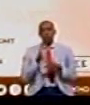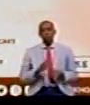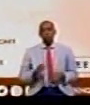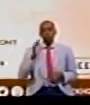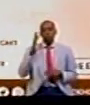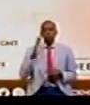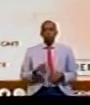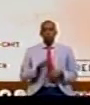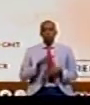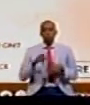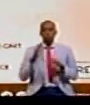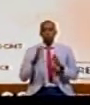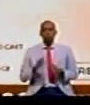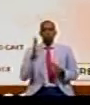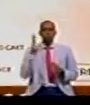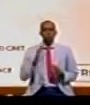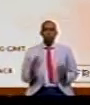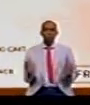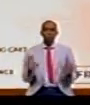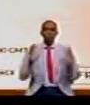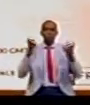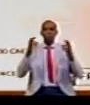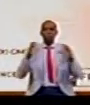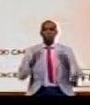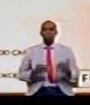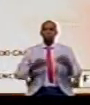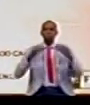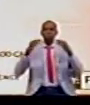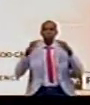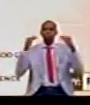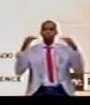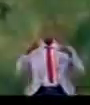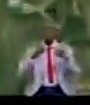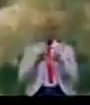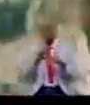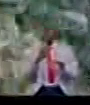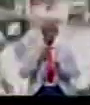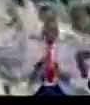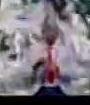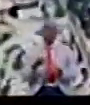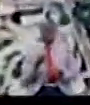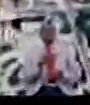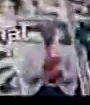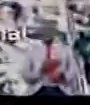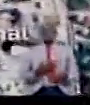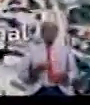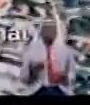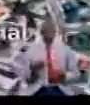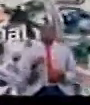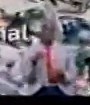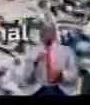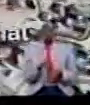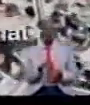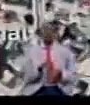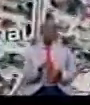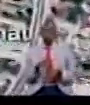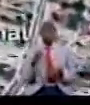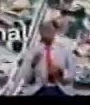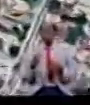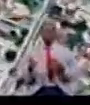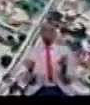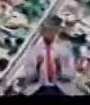praying about marriages. I pray by the power and the Lord, God is going to answer our prayer in Jesus' name. Let's share the grace together. Oh, Lord.